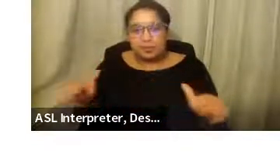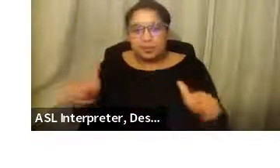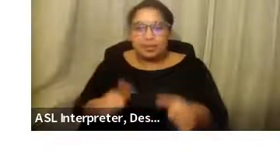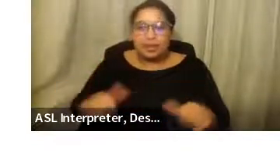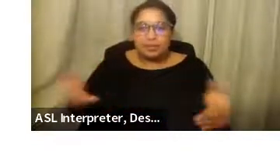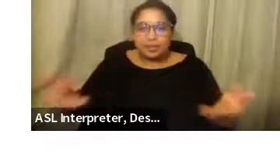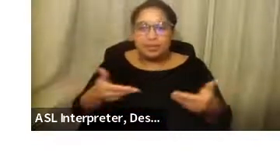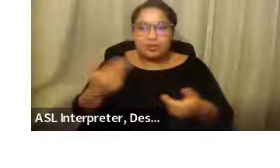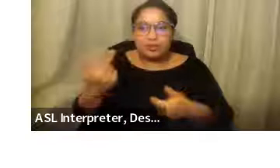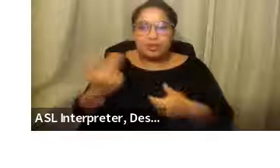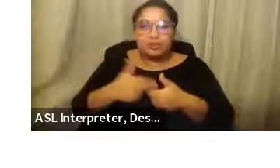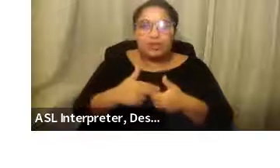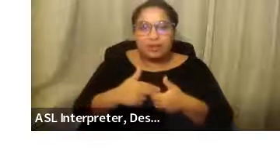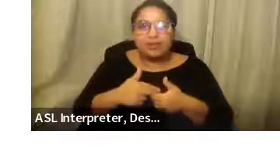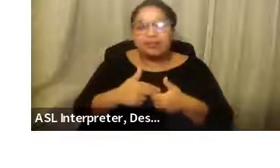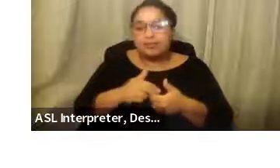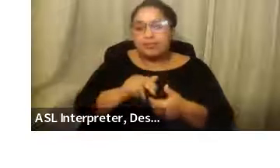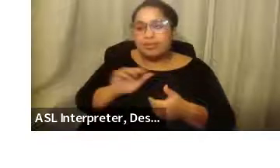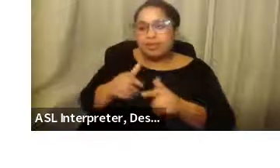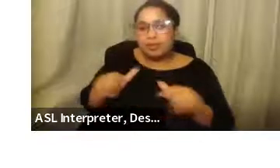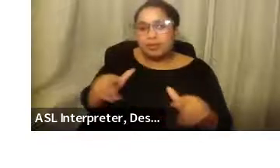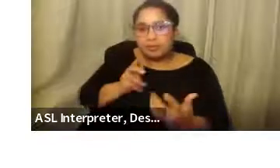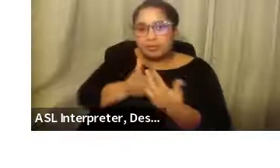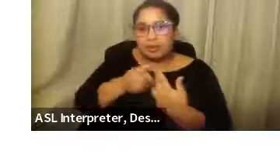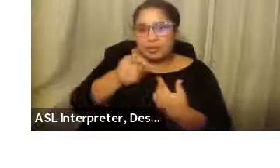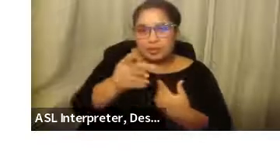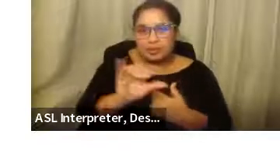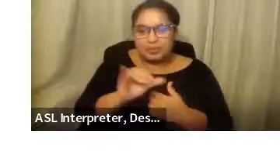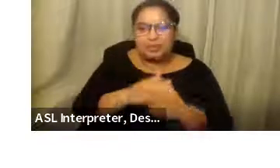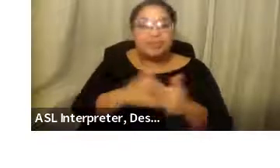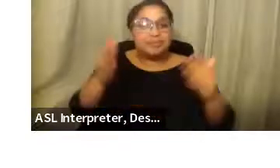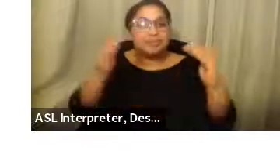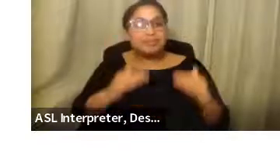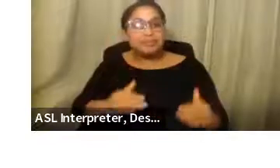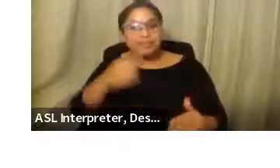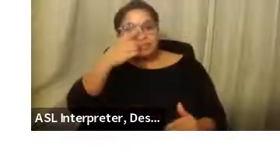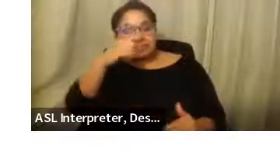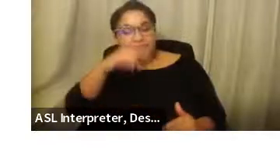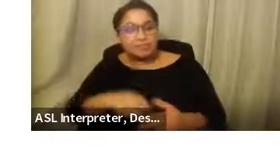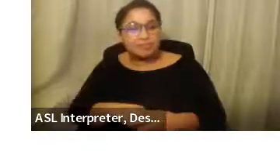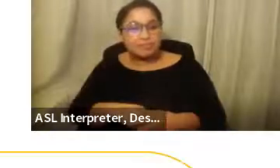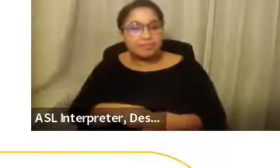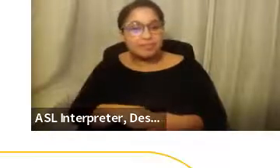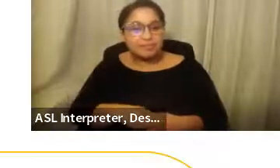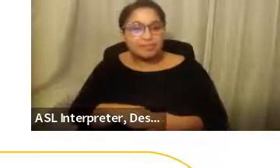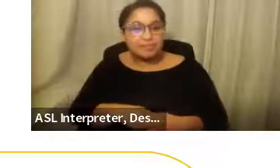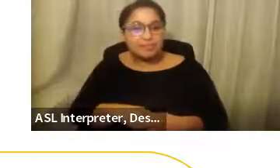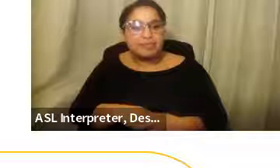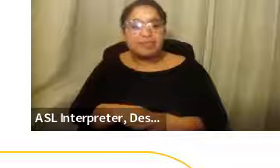guests to join them as well. Next slide, Maylene. Hi.